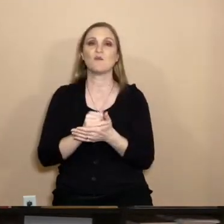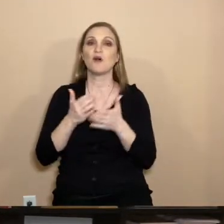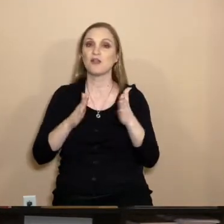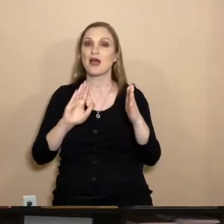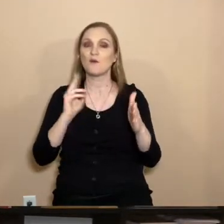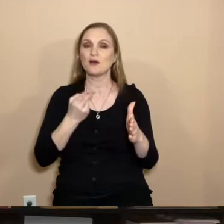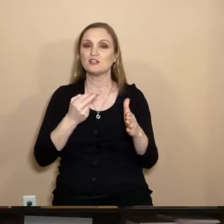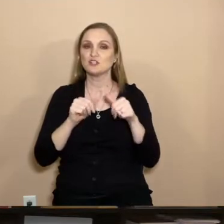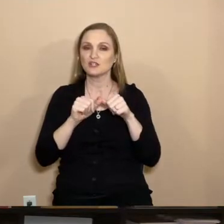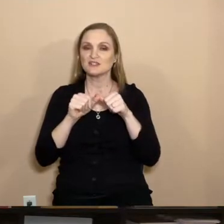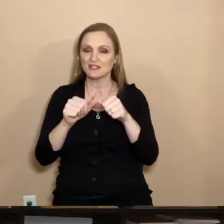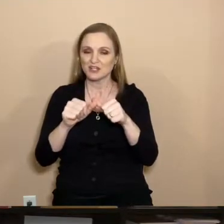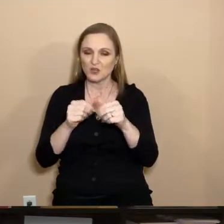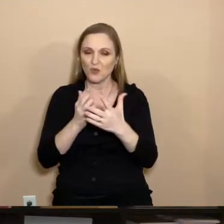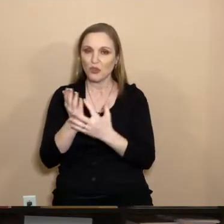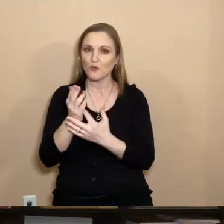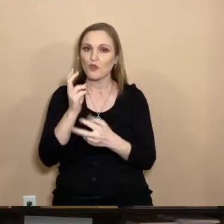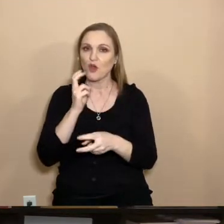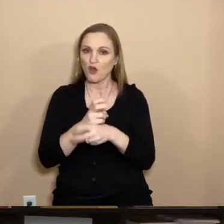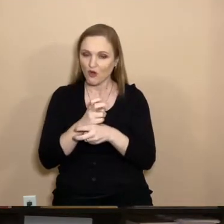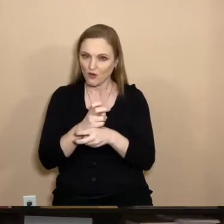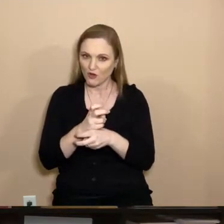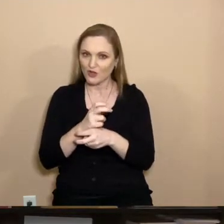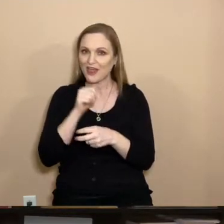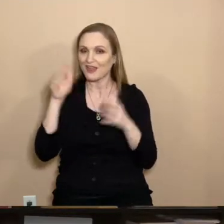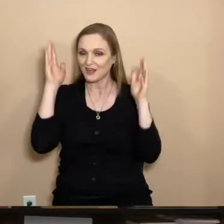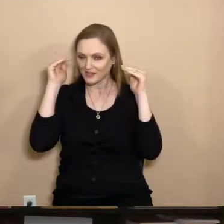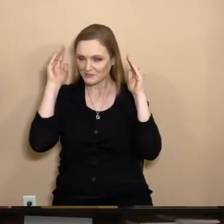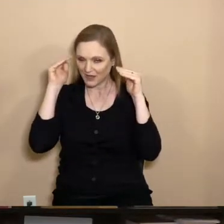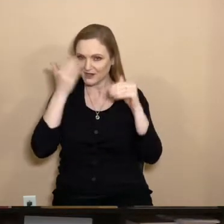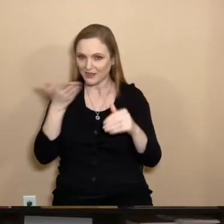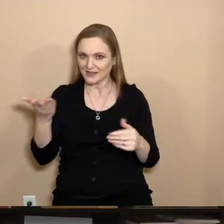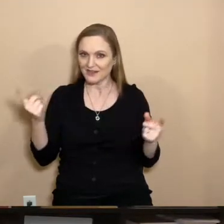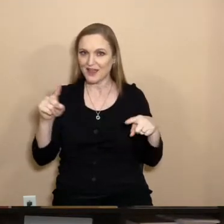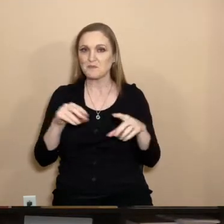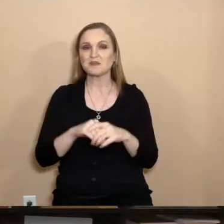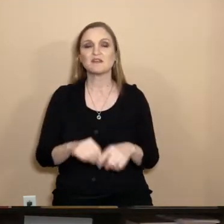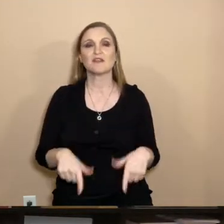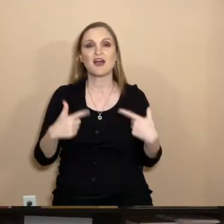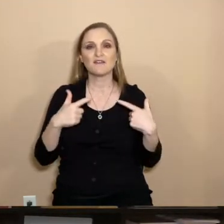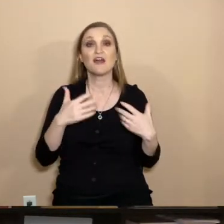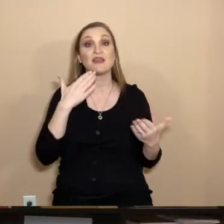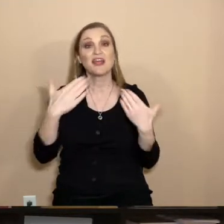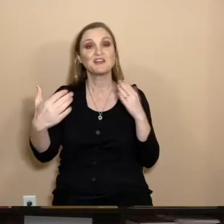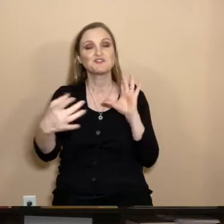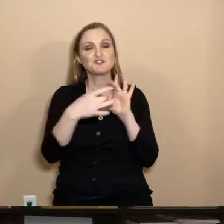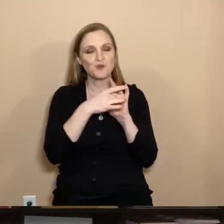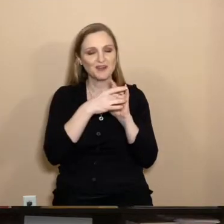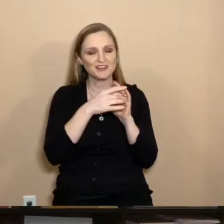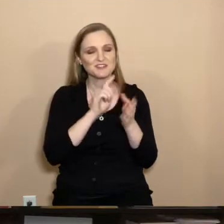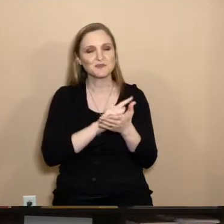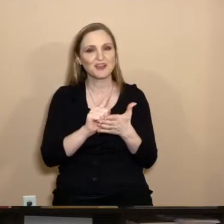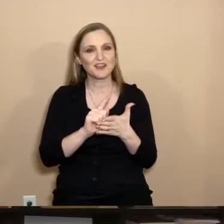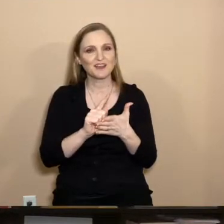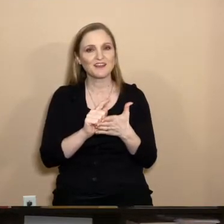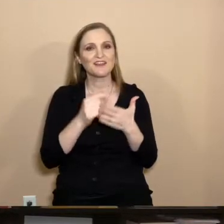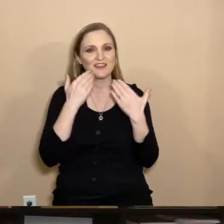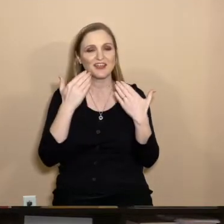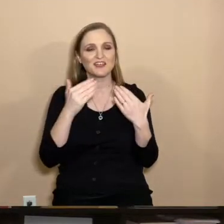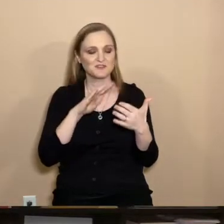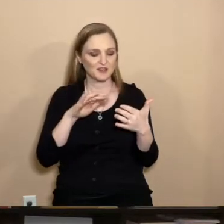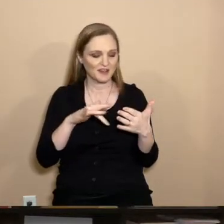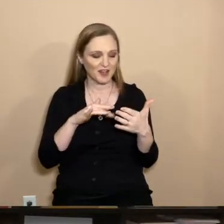to endure through the difficulties and the unexpected things that happen in life. Thanks for joining us this week. Thanks for hanging with us. I